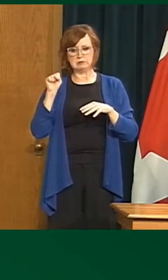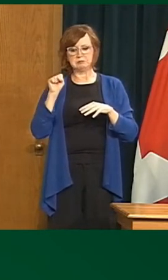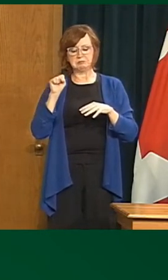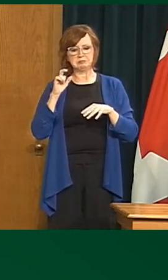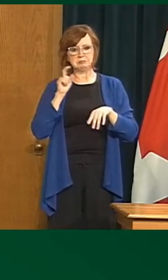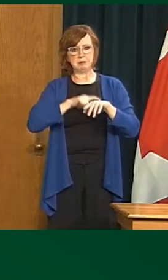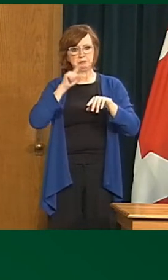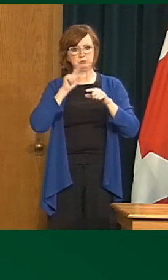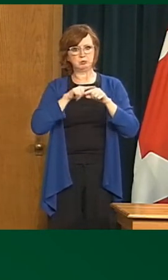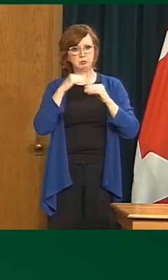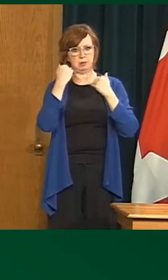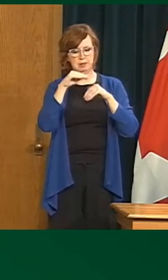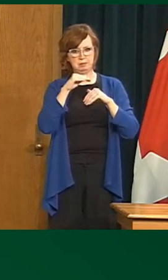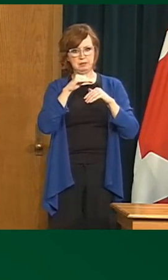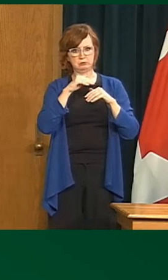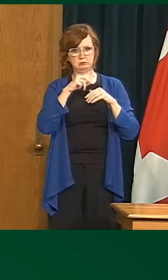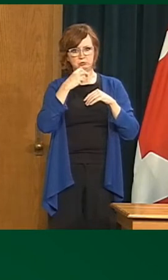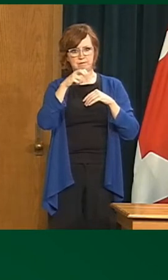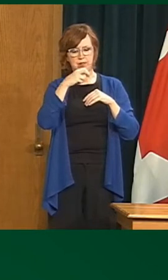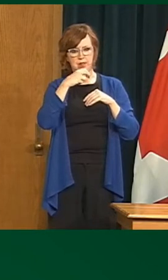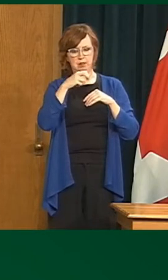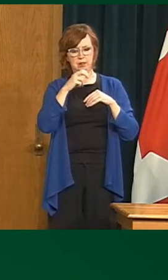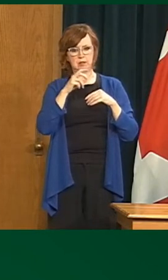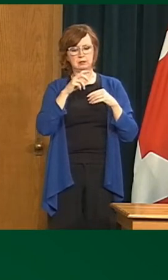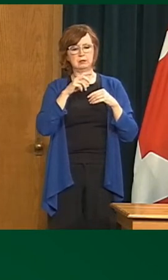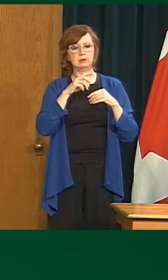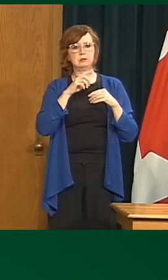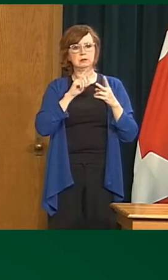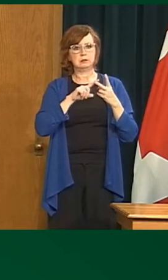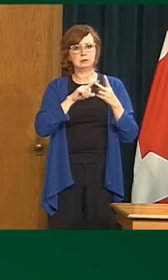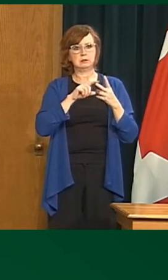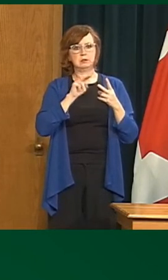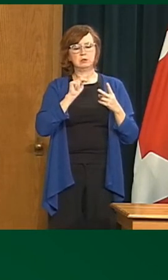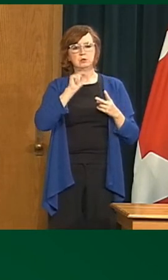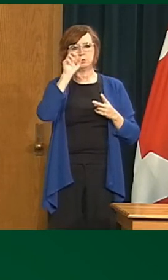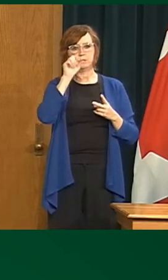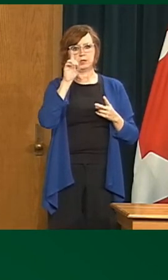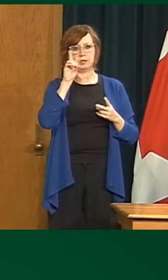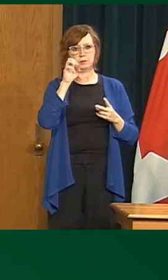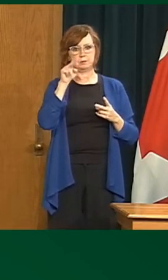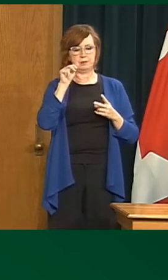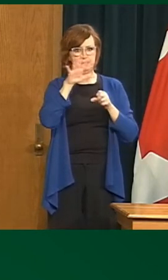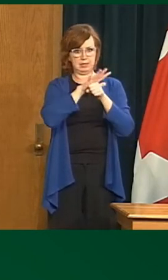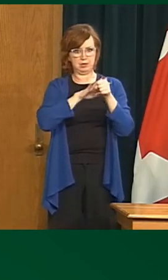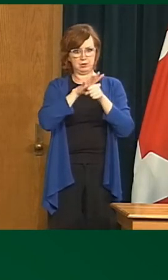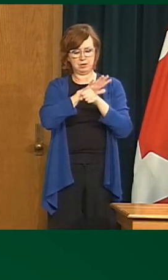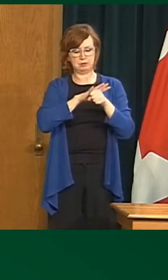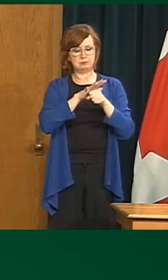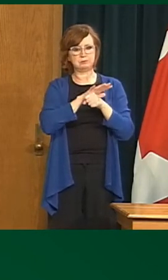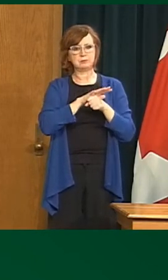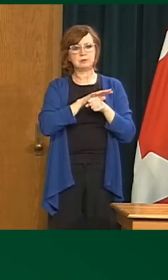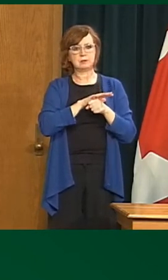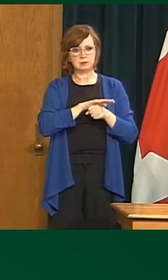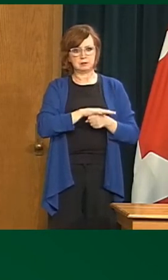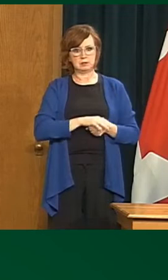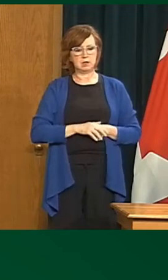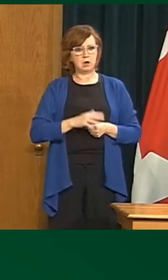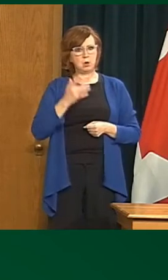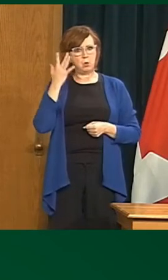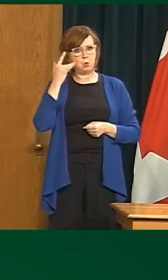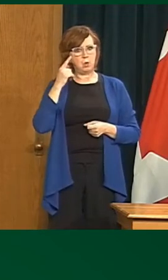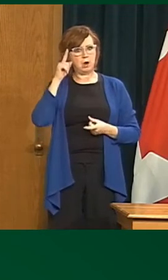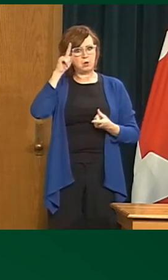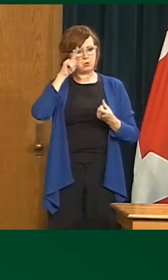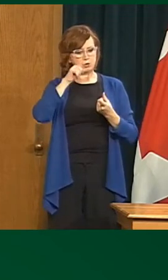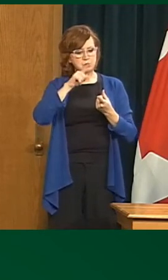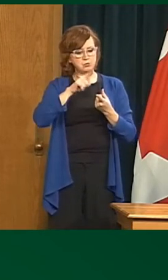into the Northern Administration District, but also between the communities in the Northern Administration District. And really what that was to do was to settle down the spread of